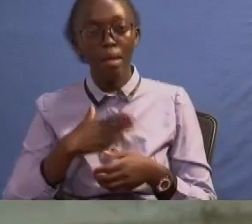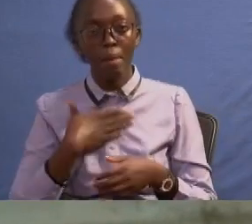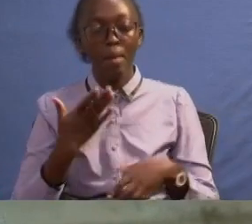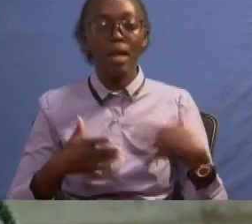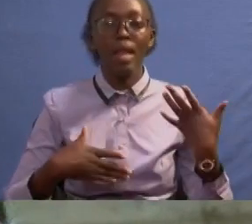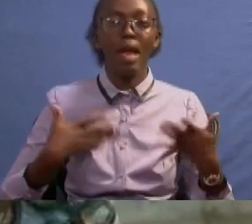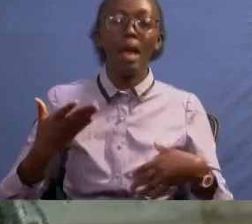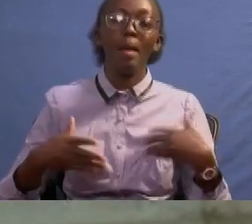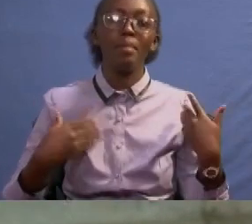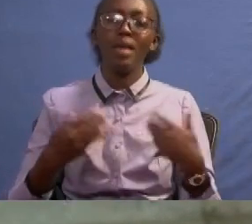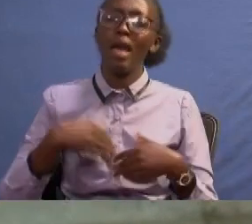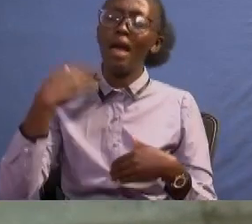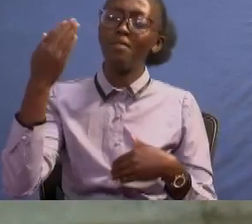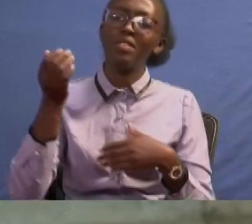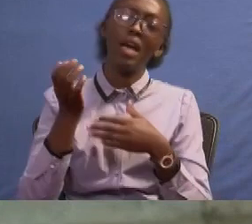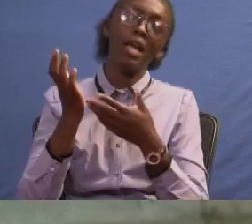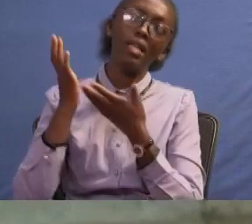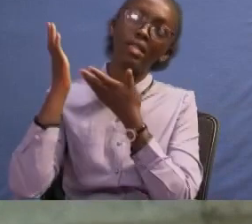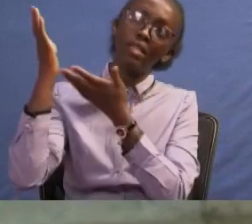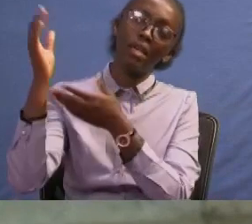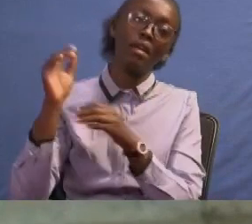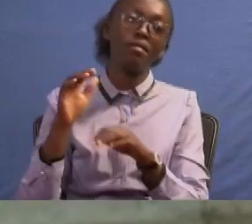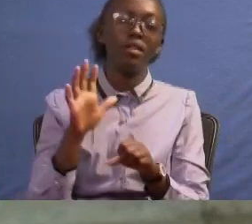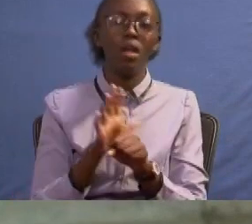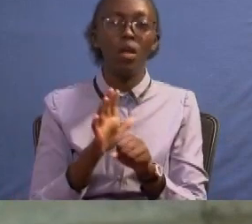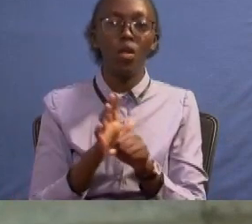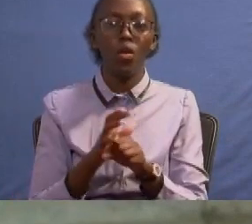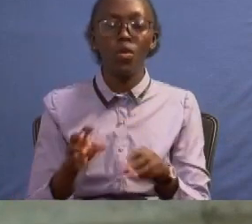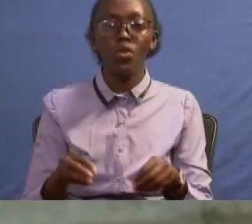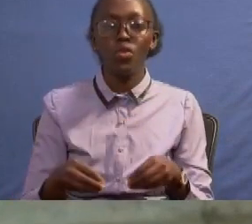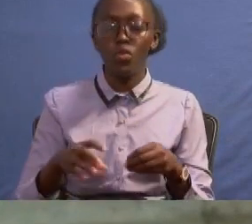and sacrificed so much as a widow to bring us up.